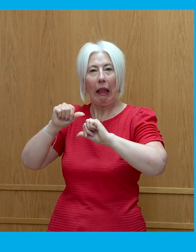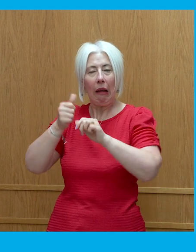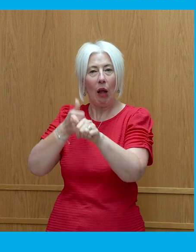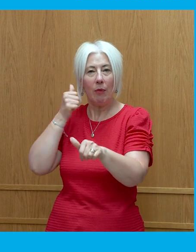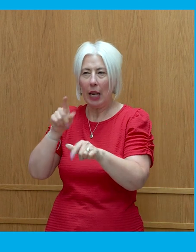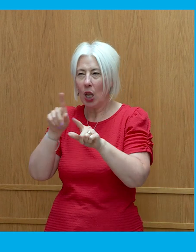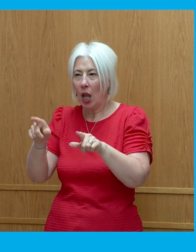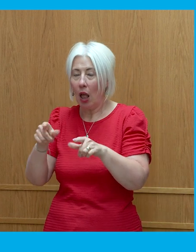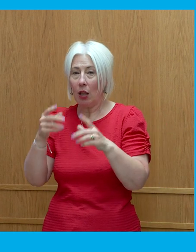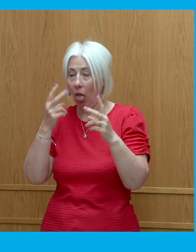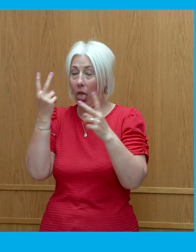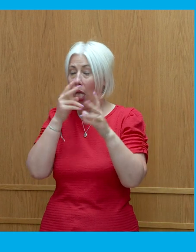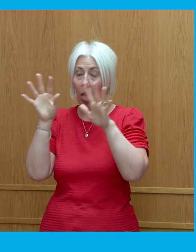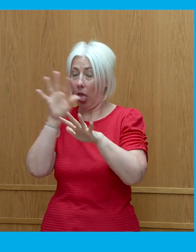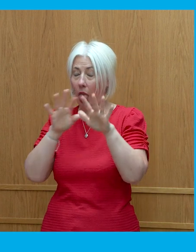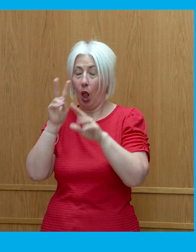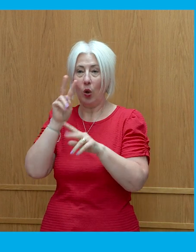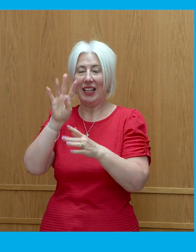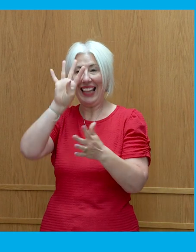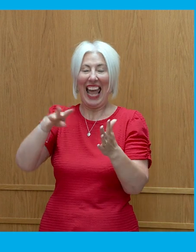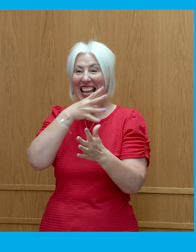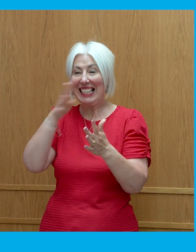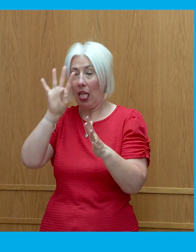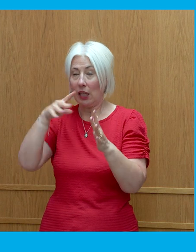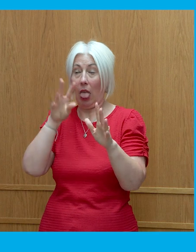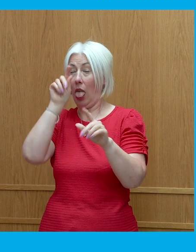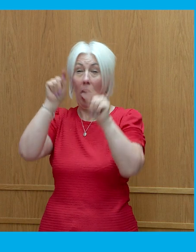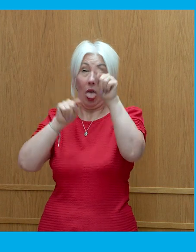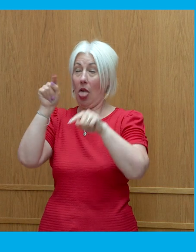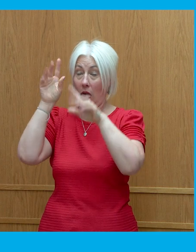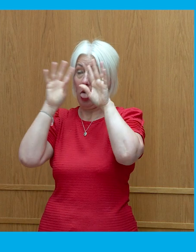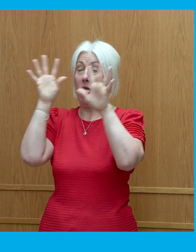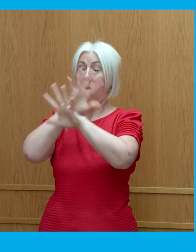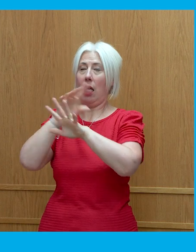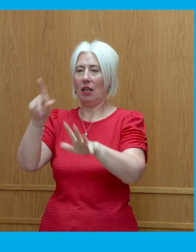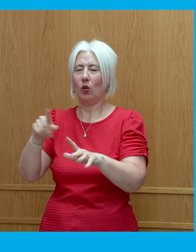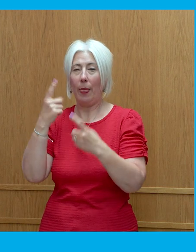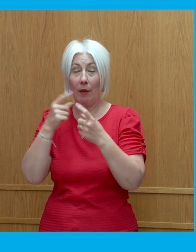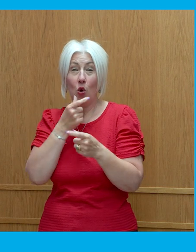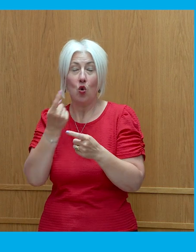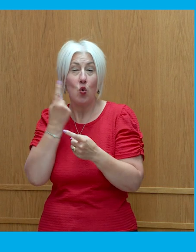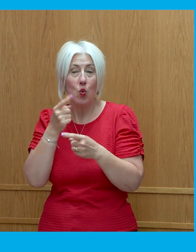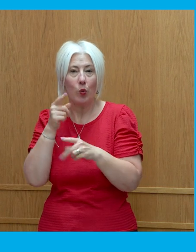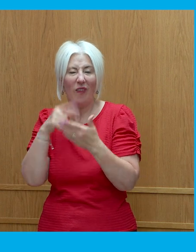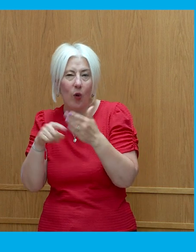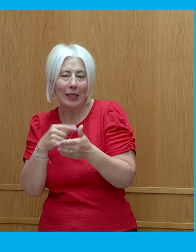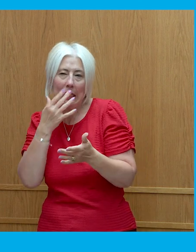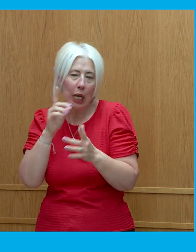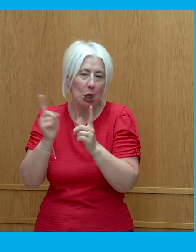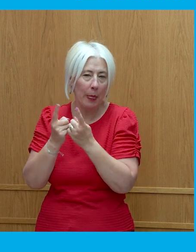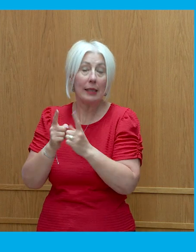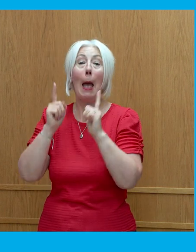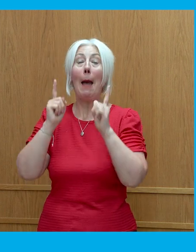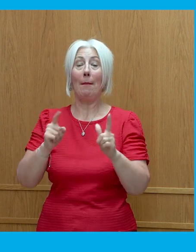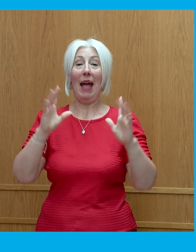on. You go blind looking at Excel, basically. But so the way we think about it is there's the percentage of